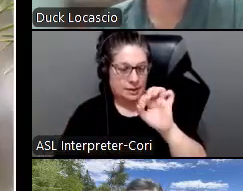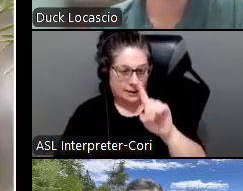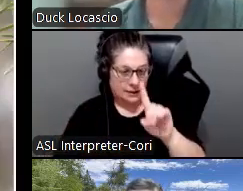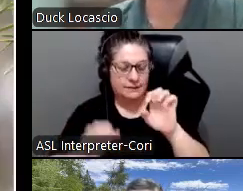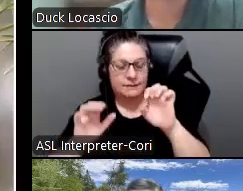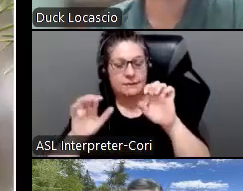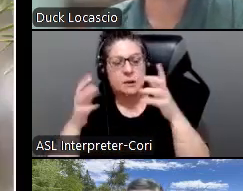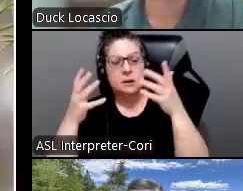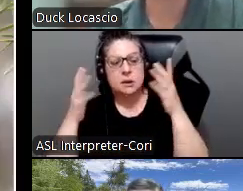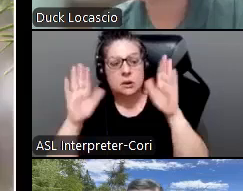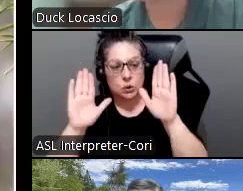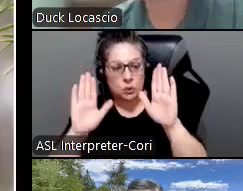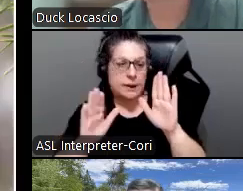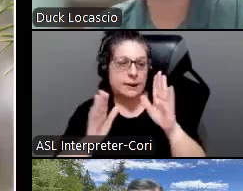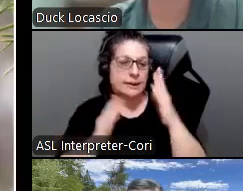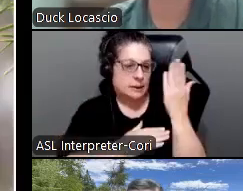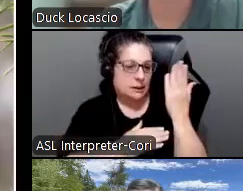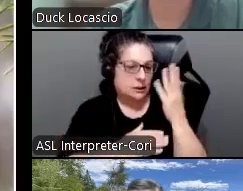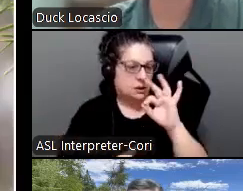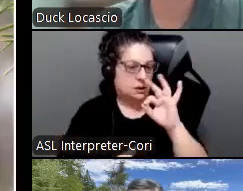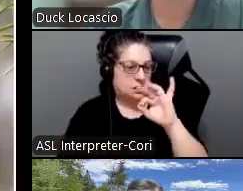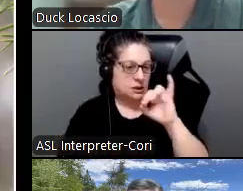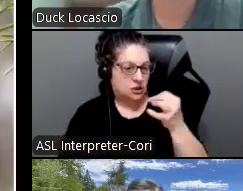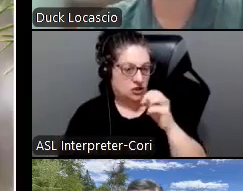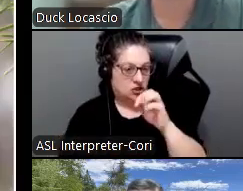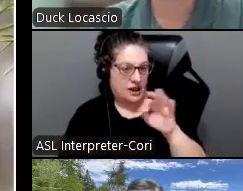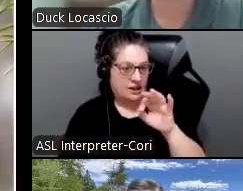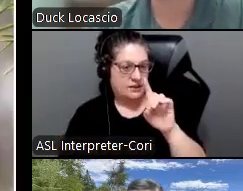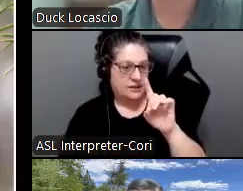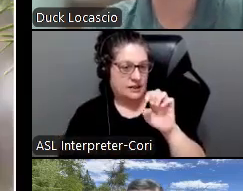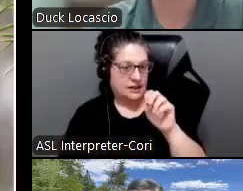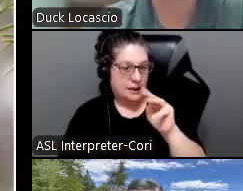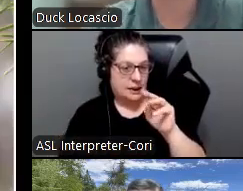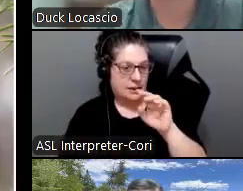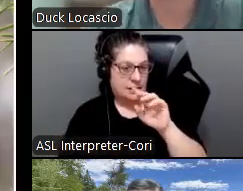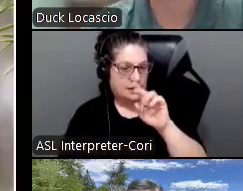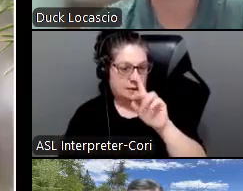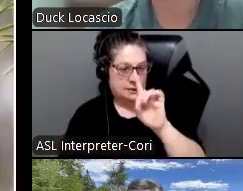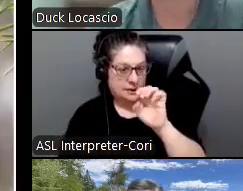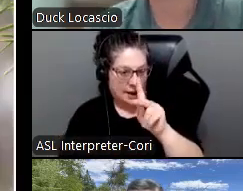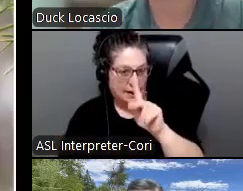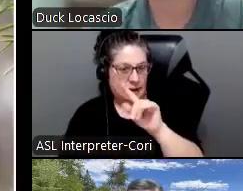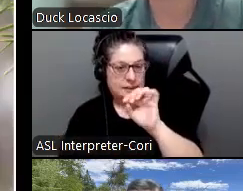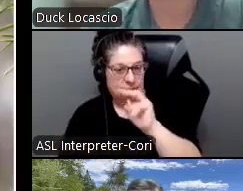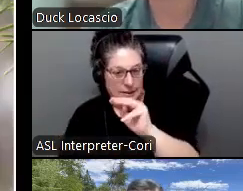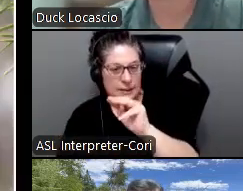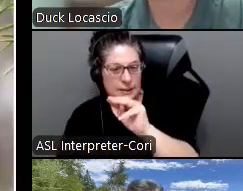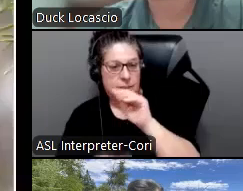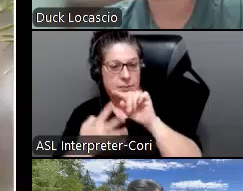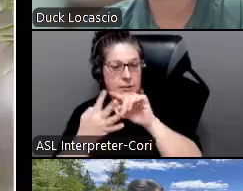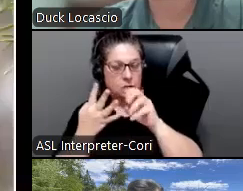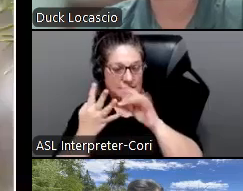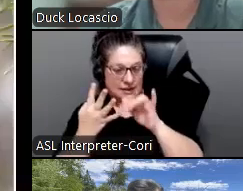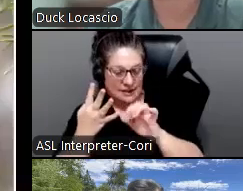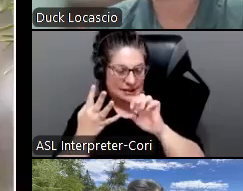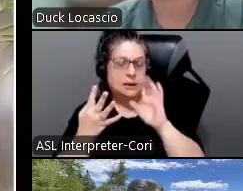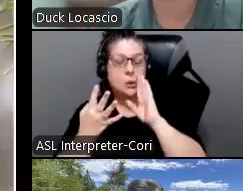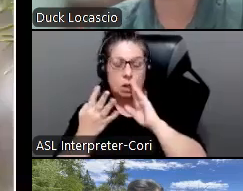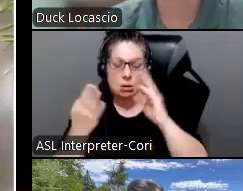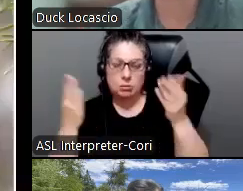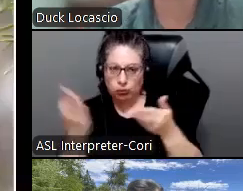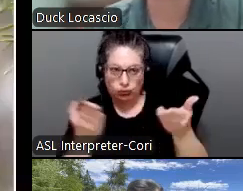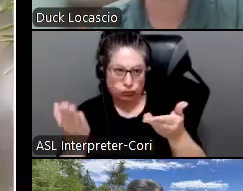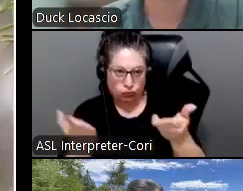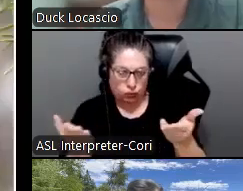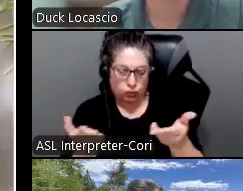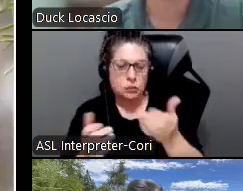Jeff, Duck, Tim, and Christie, and we'll be introducing them more later, but we have some pre-webinar items